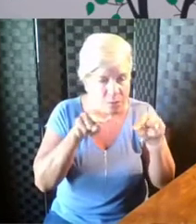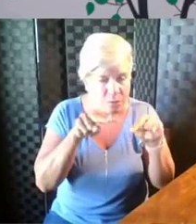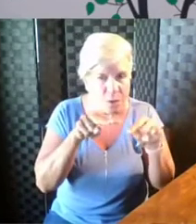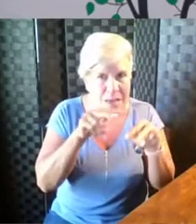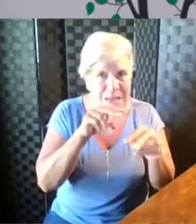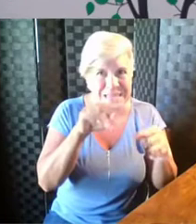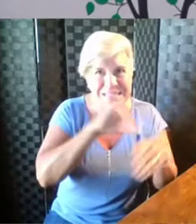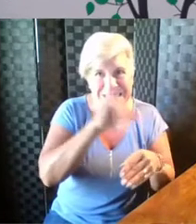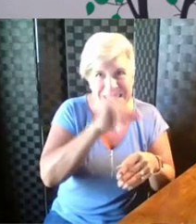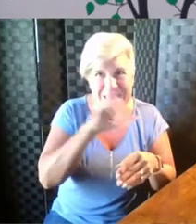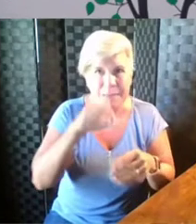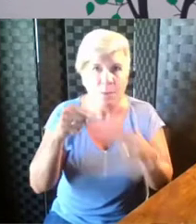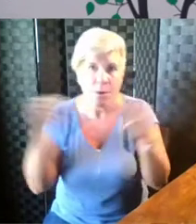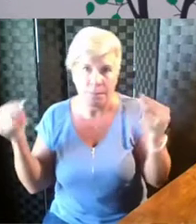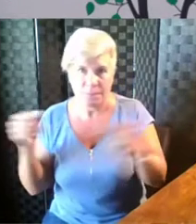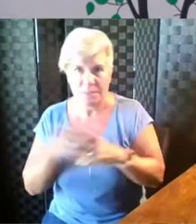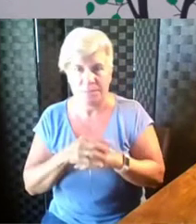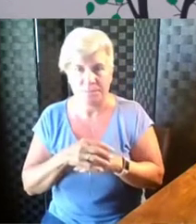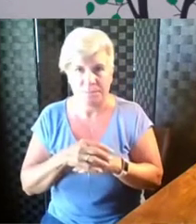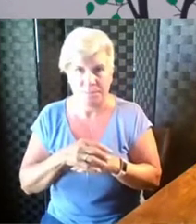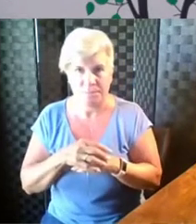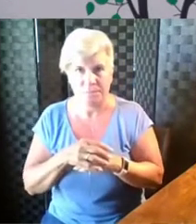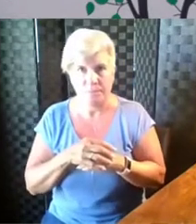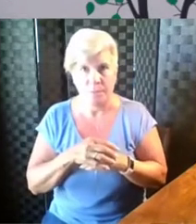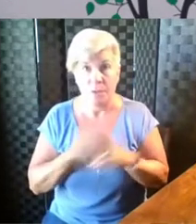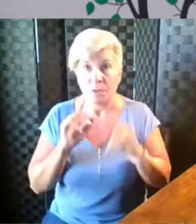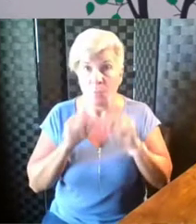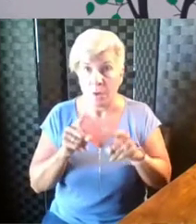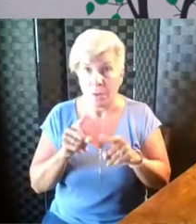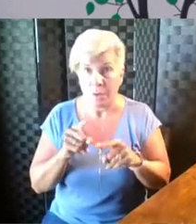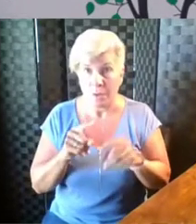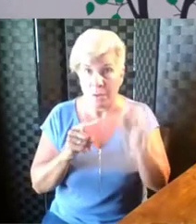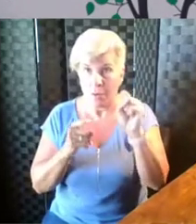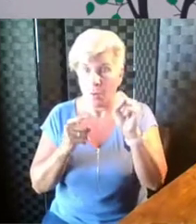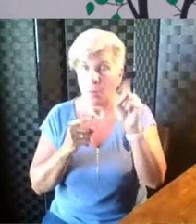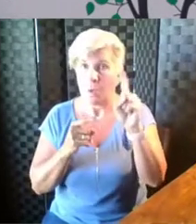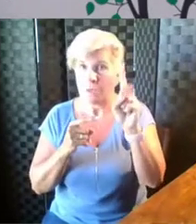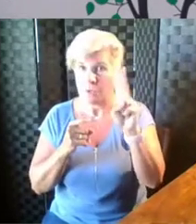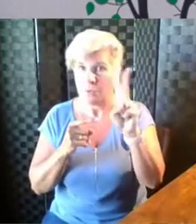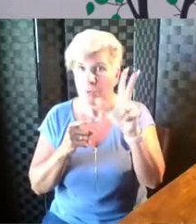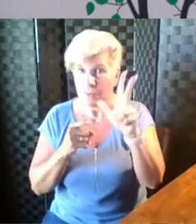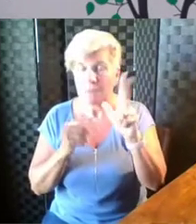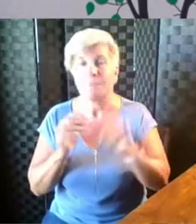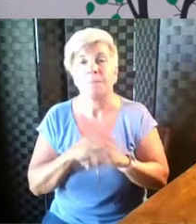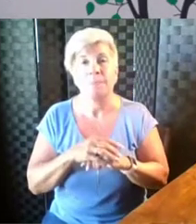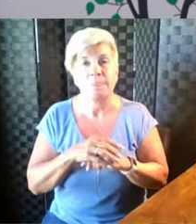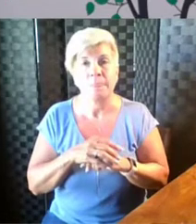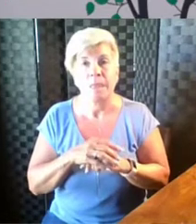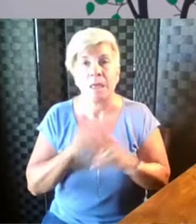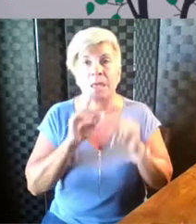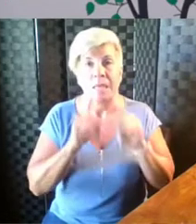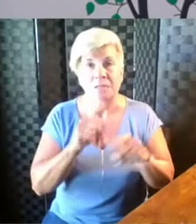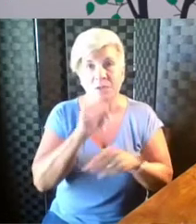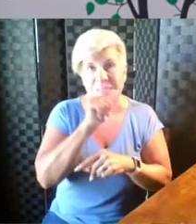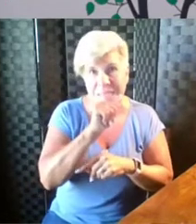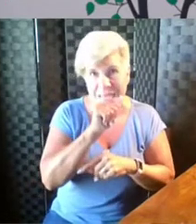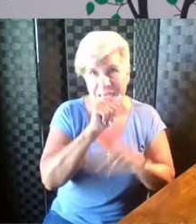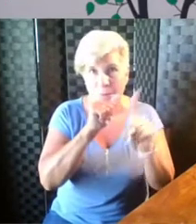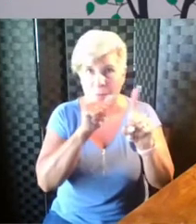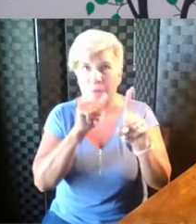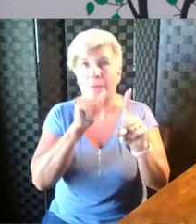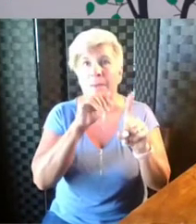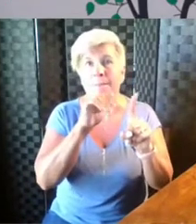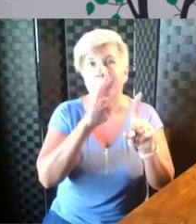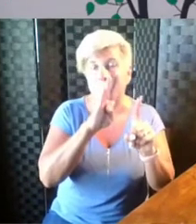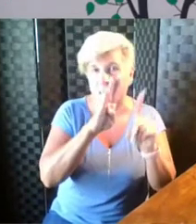synonym or an antonym. Now to do our responses, you're going to have your fist ready And just like we answer our check for